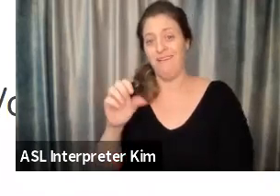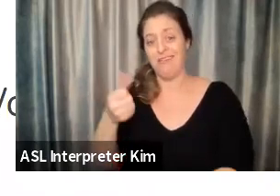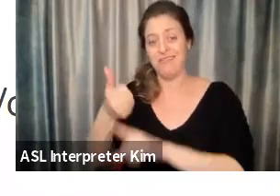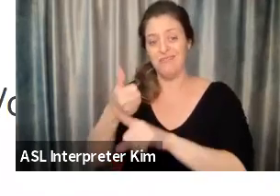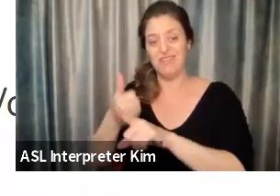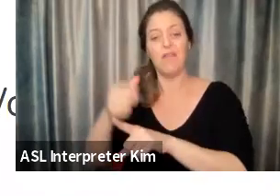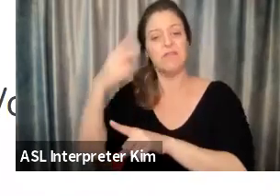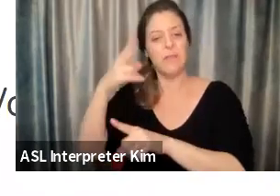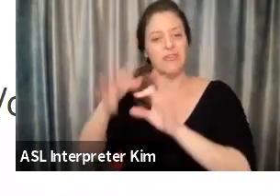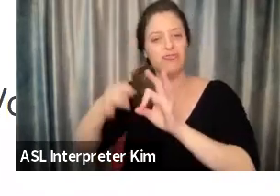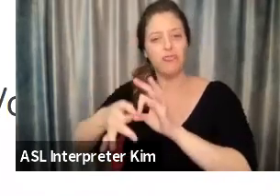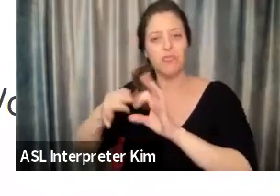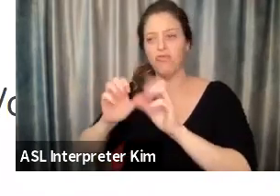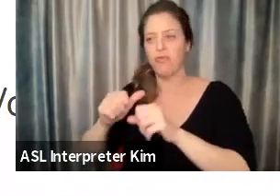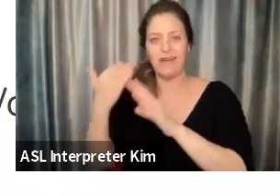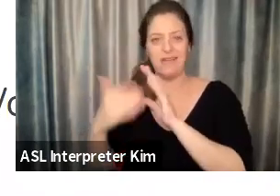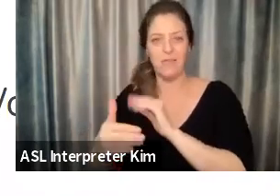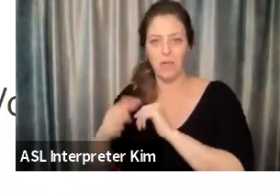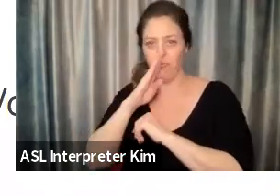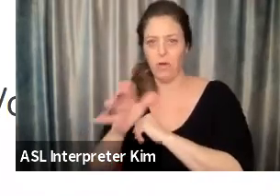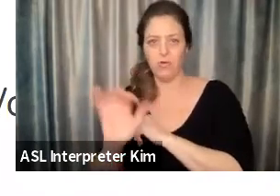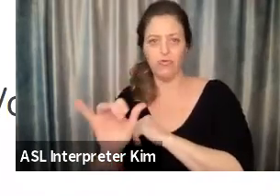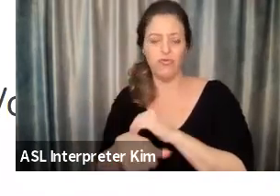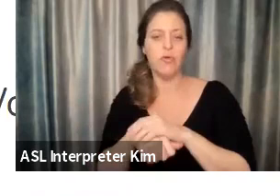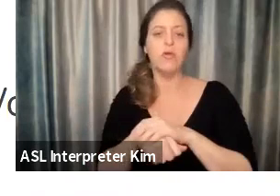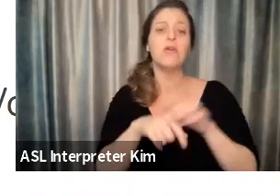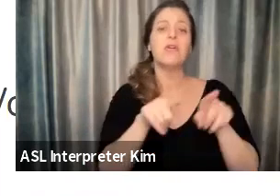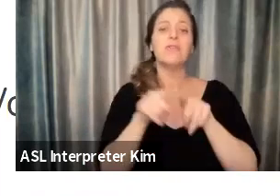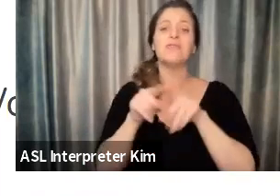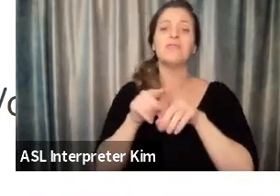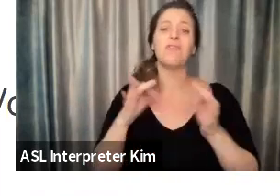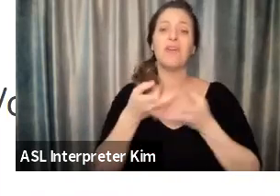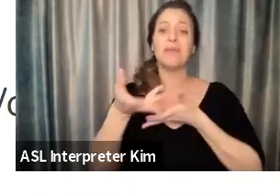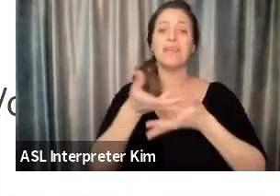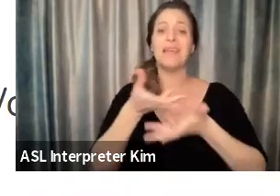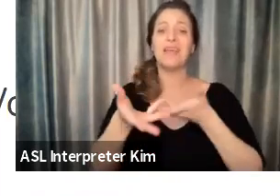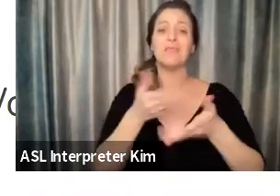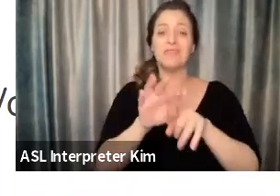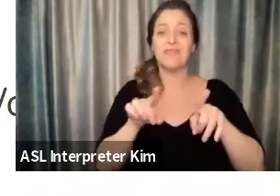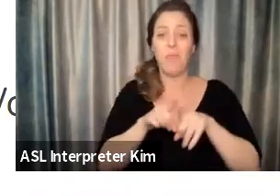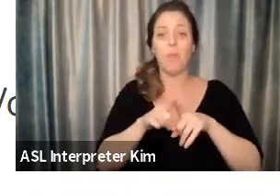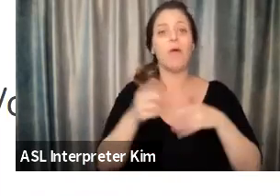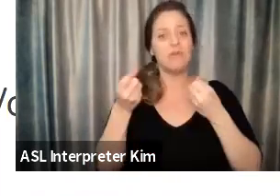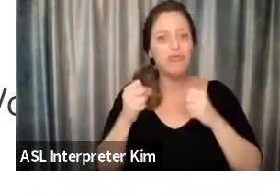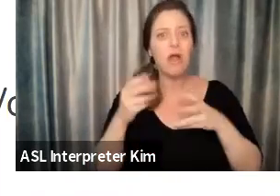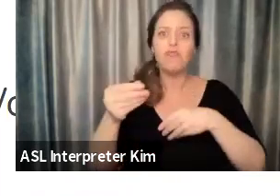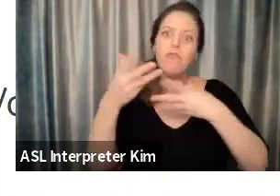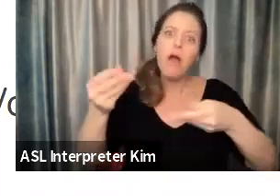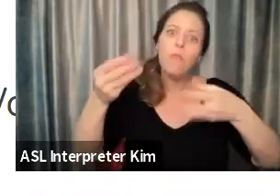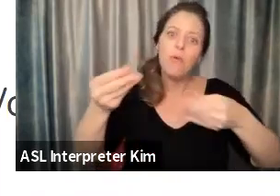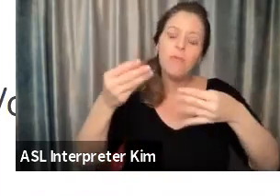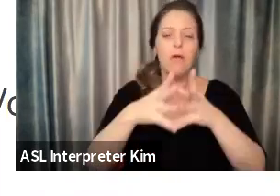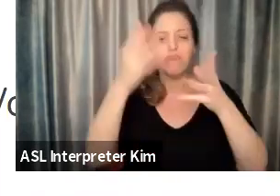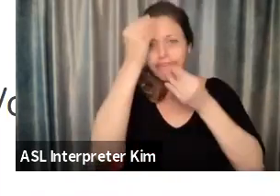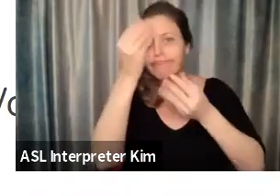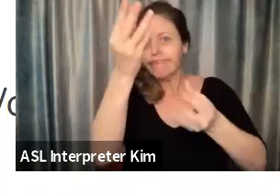his contact information. The Family Community Engagement has worked hard as far as providing as much information as possible through